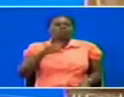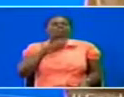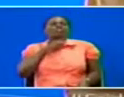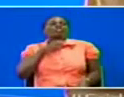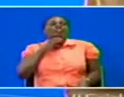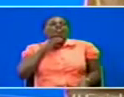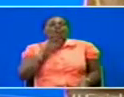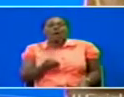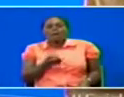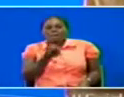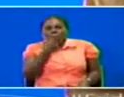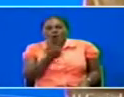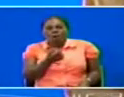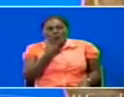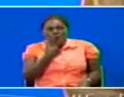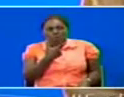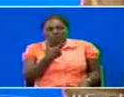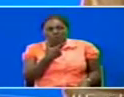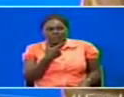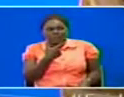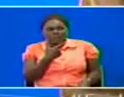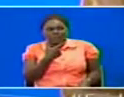Coated popcorn on some restaurant menus.